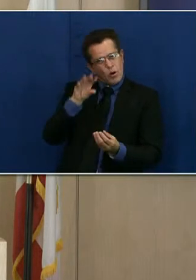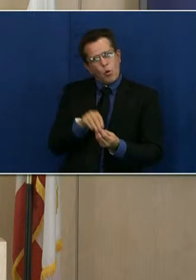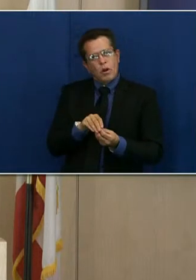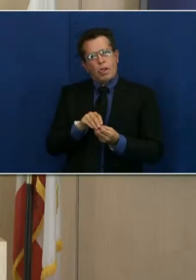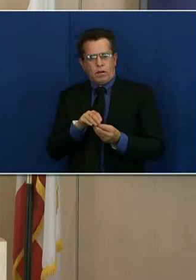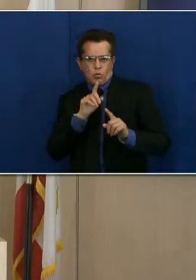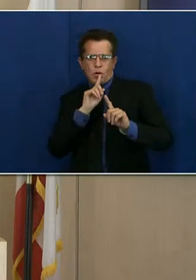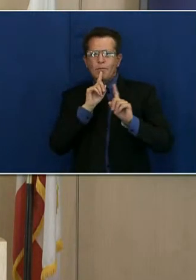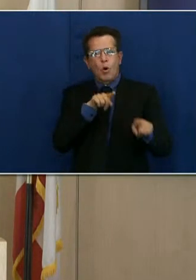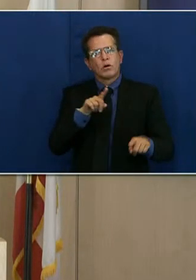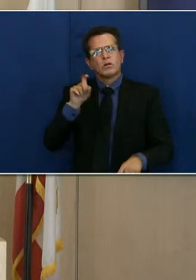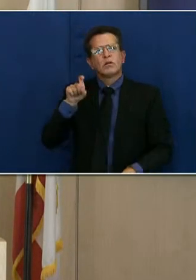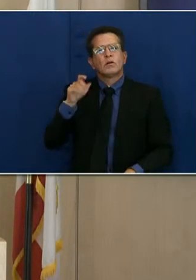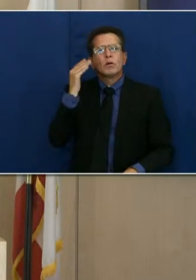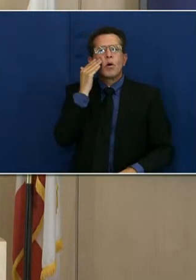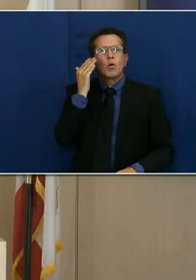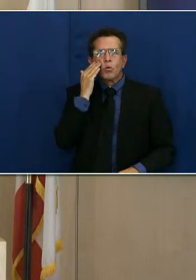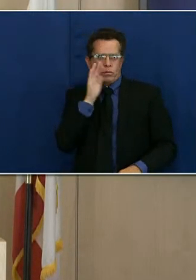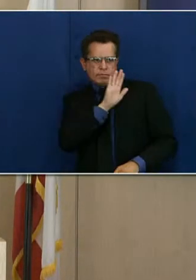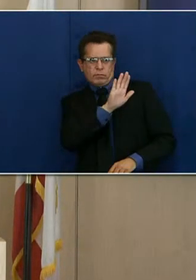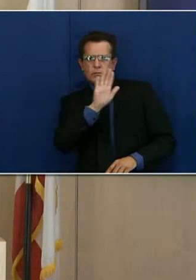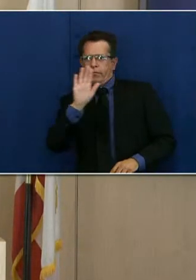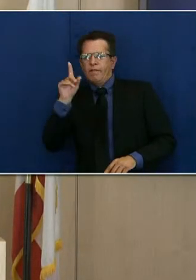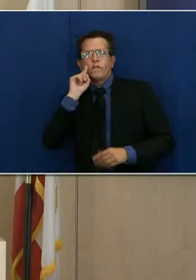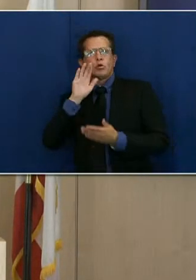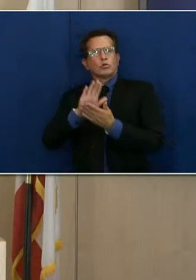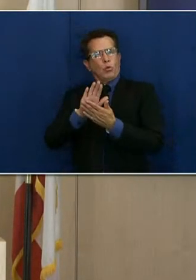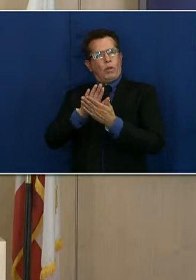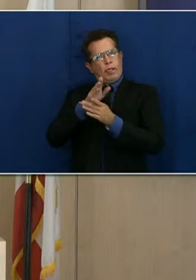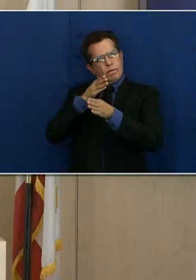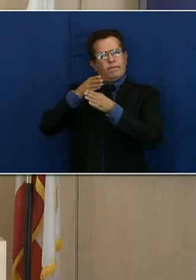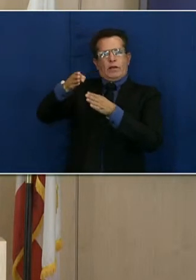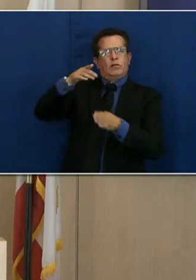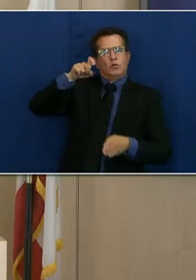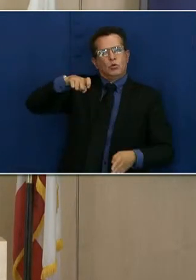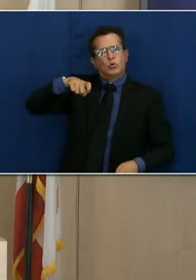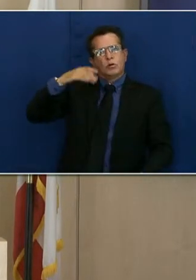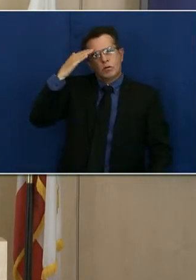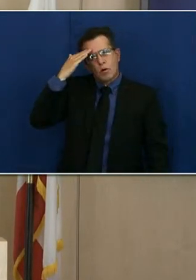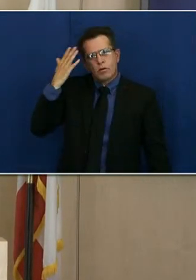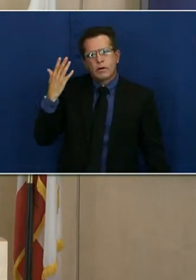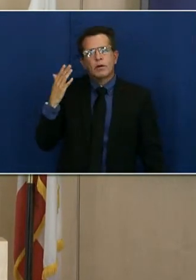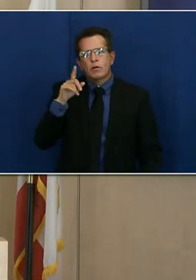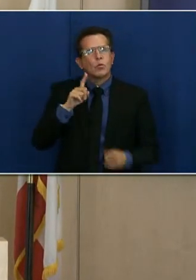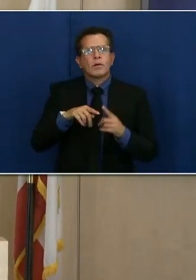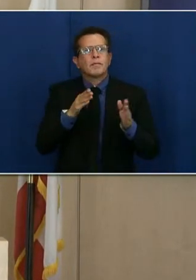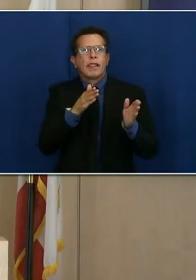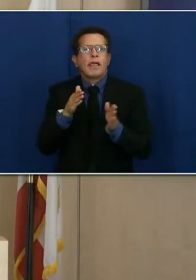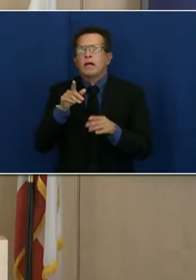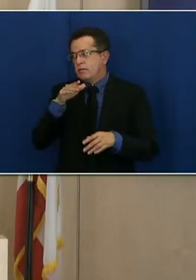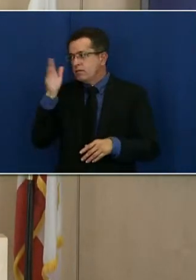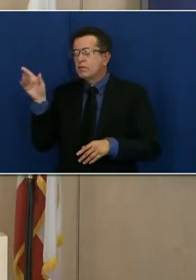or weekly reports, to get a sense of what's new out there in the schools. Okay, Dr. Wooten's going to respond.